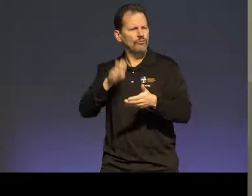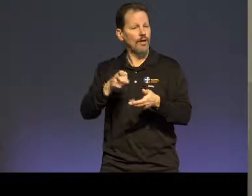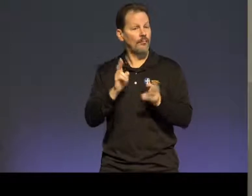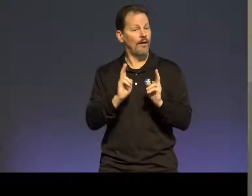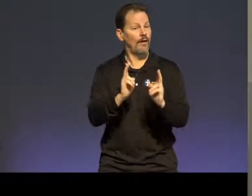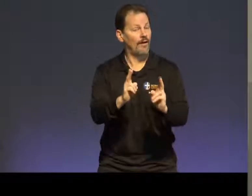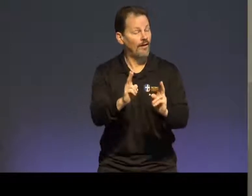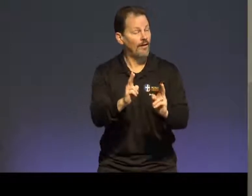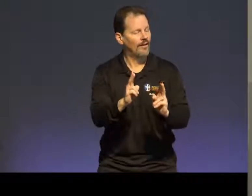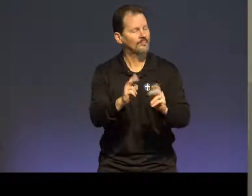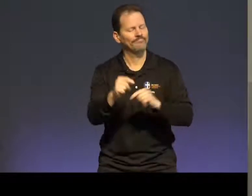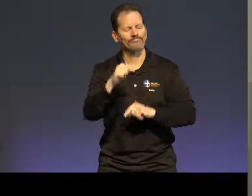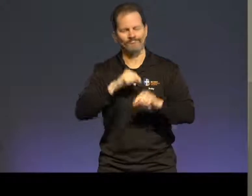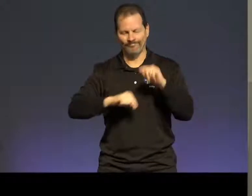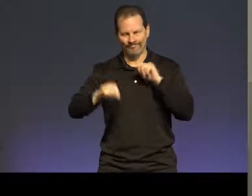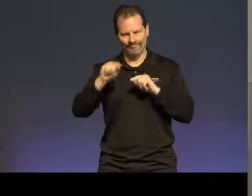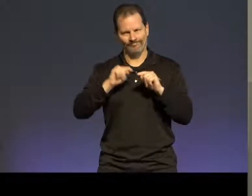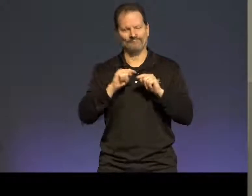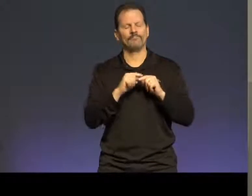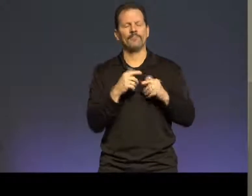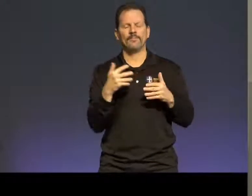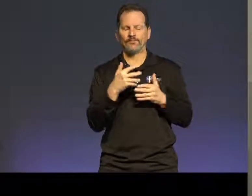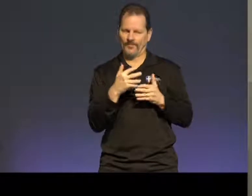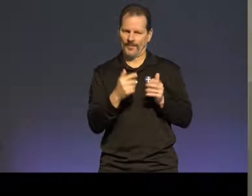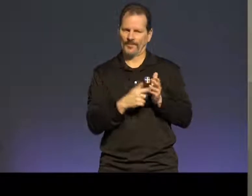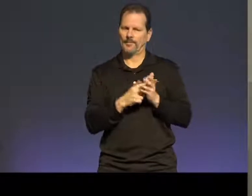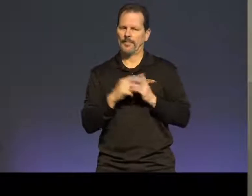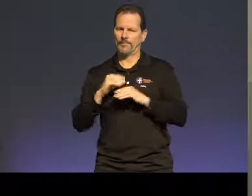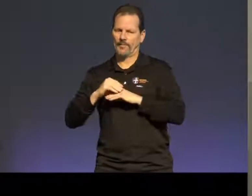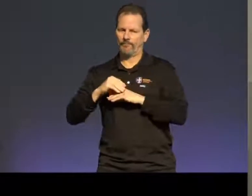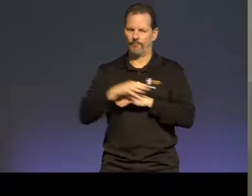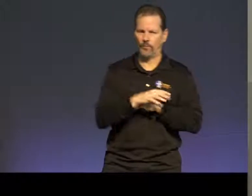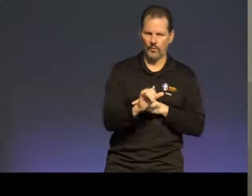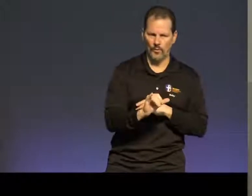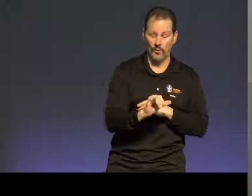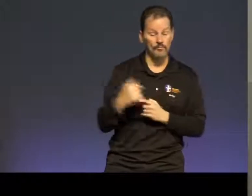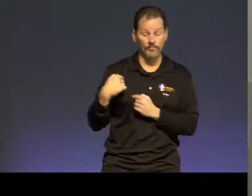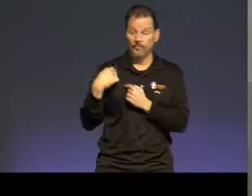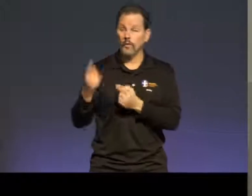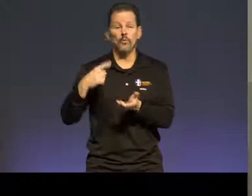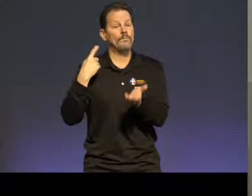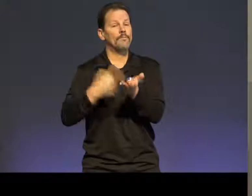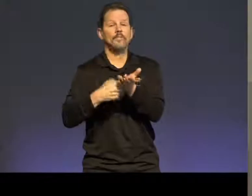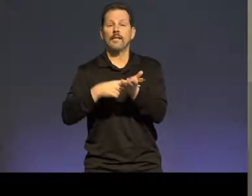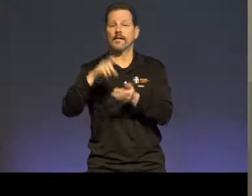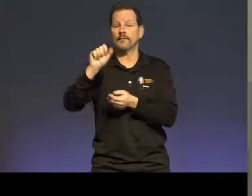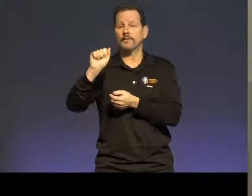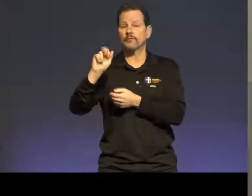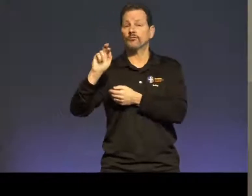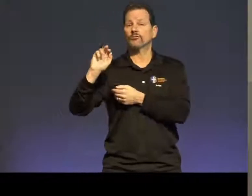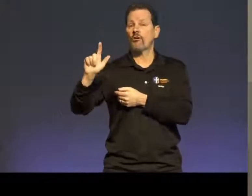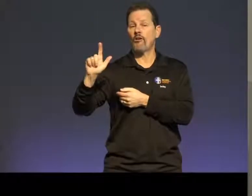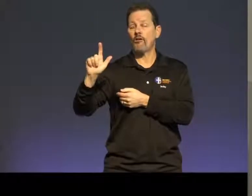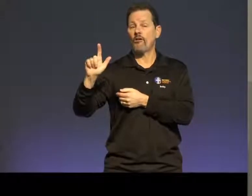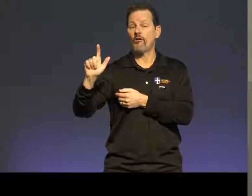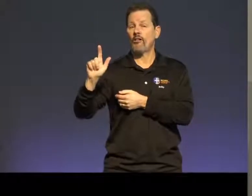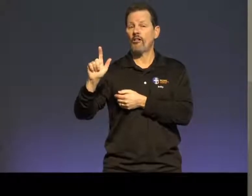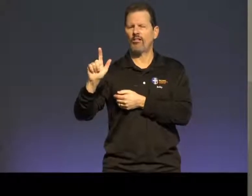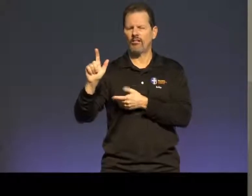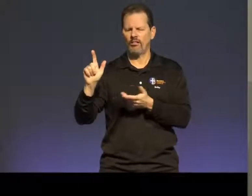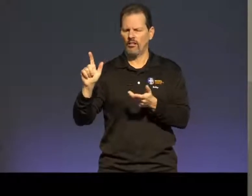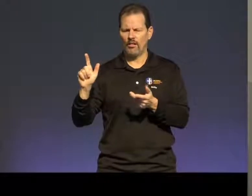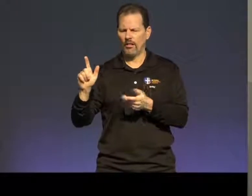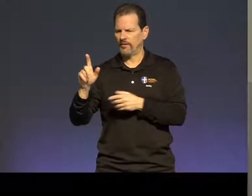mind. When we look at Saul's life over the last few weeks, you've actually been getting more and more in depth into how he came into his kingship and